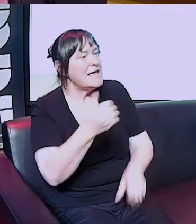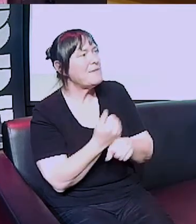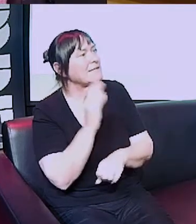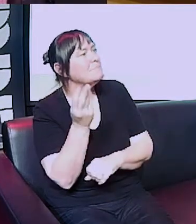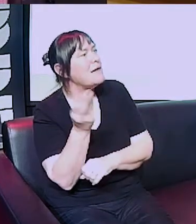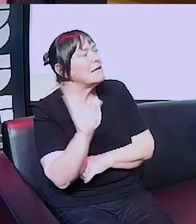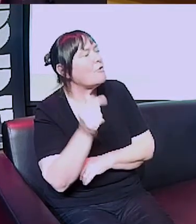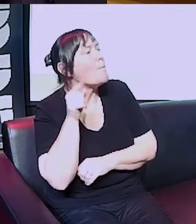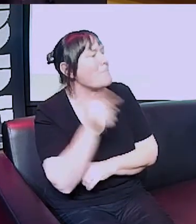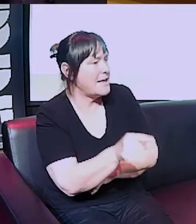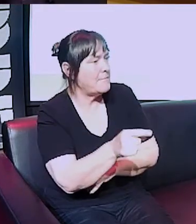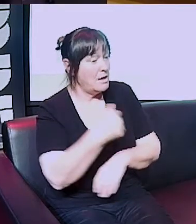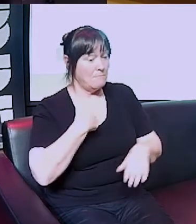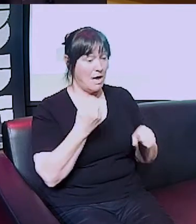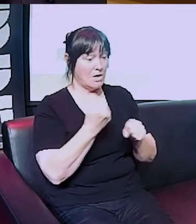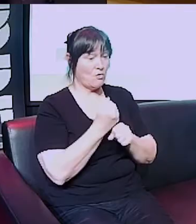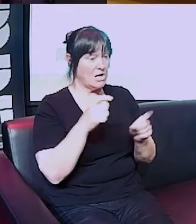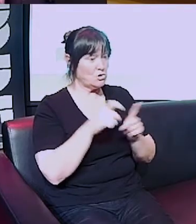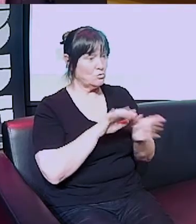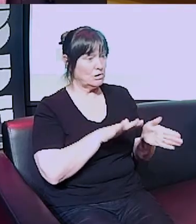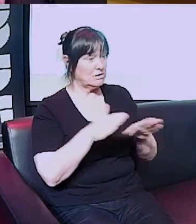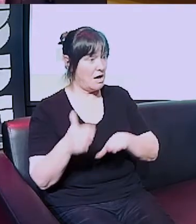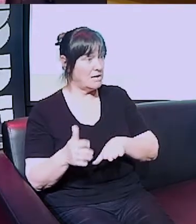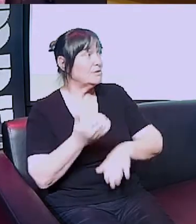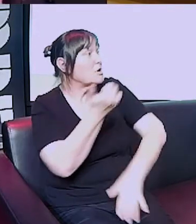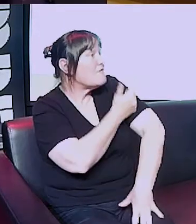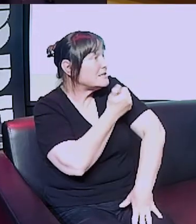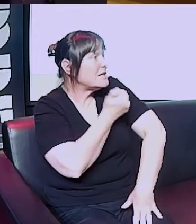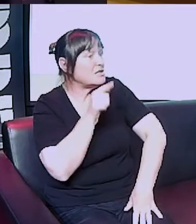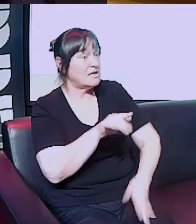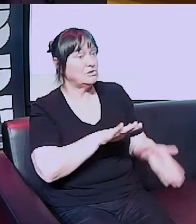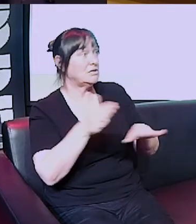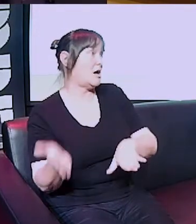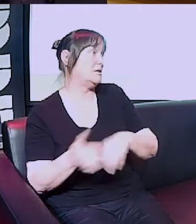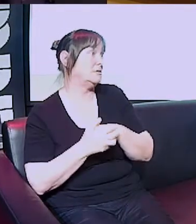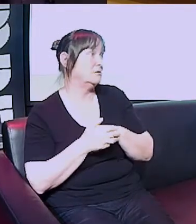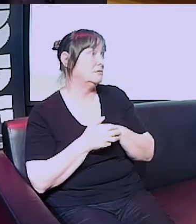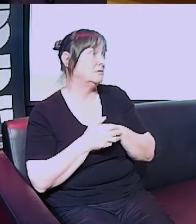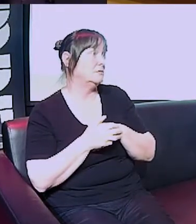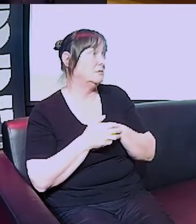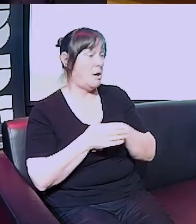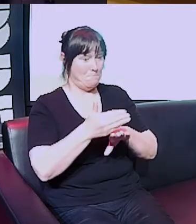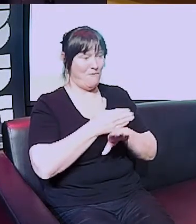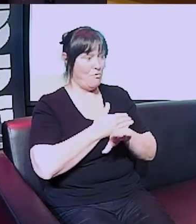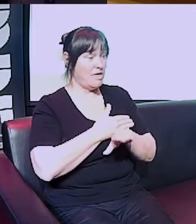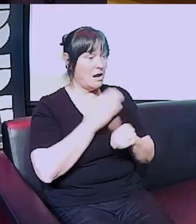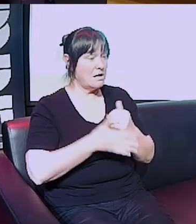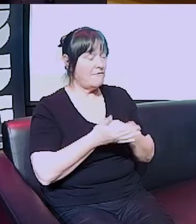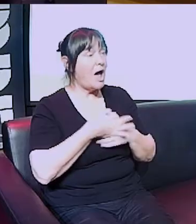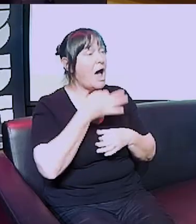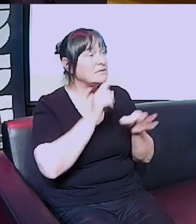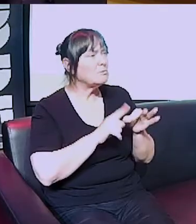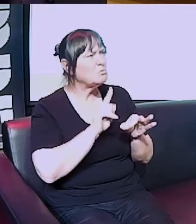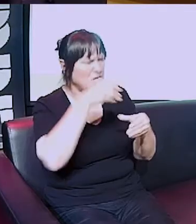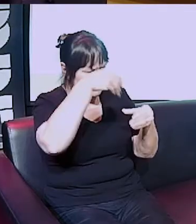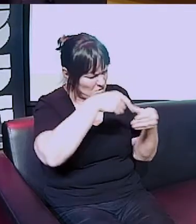granddaughter died after a vaccination. I didn't ask the questions prior to that. What's in